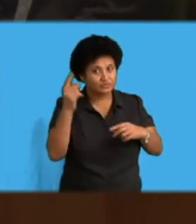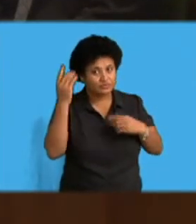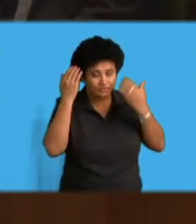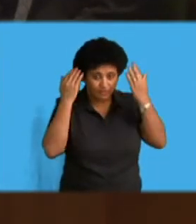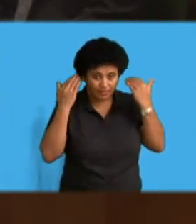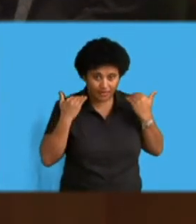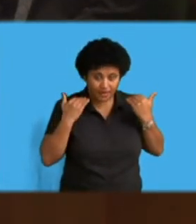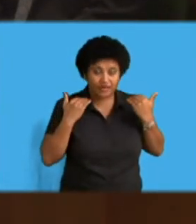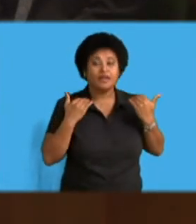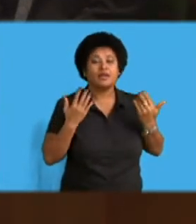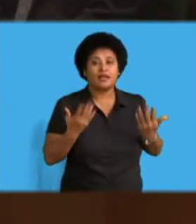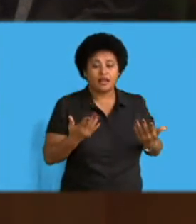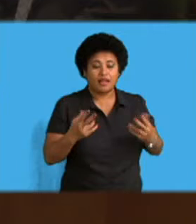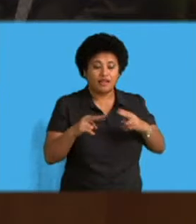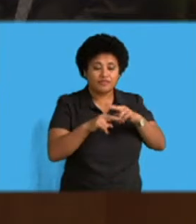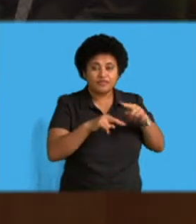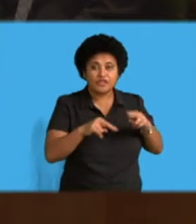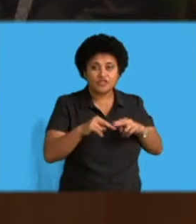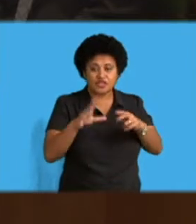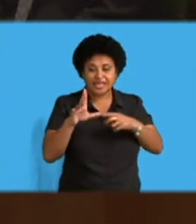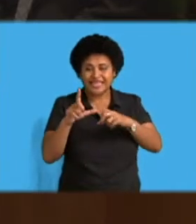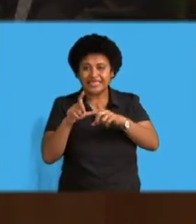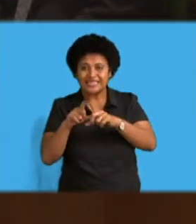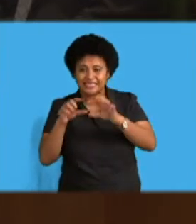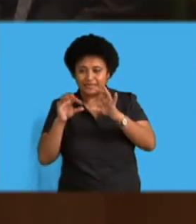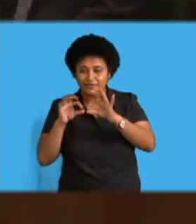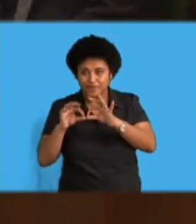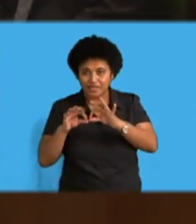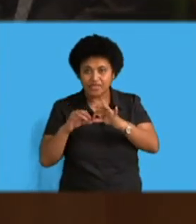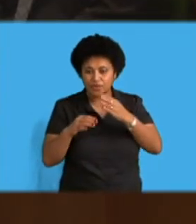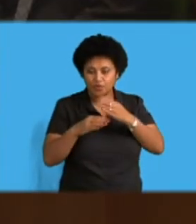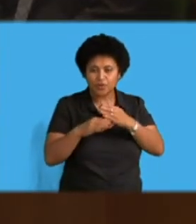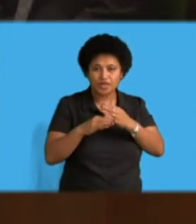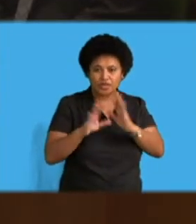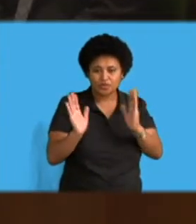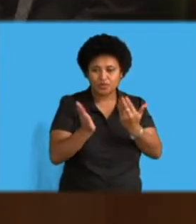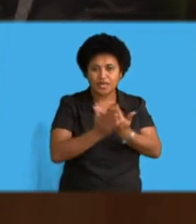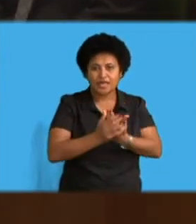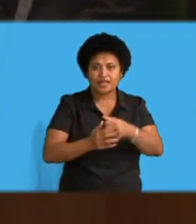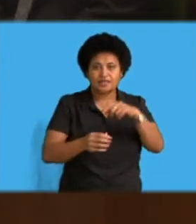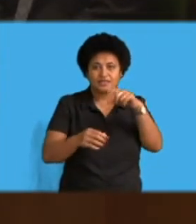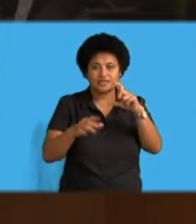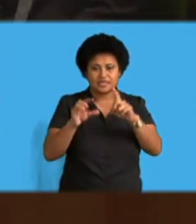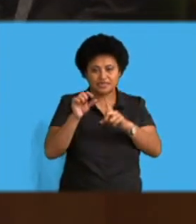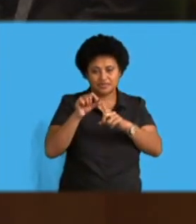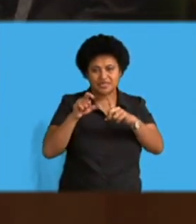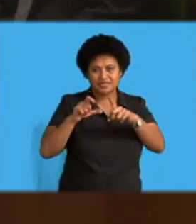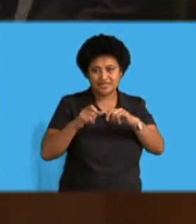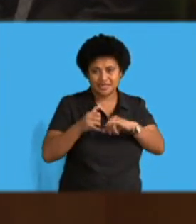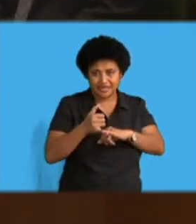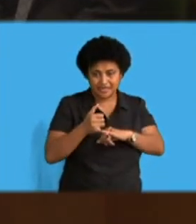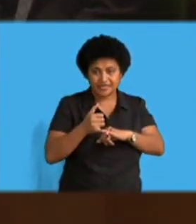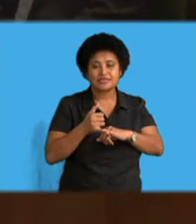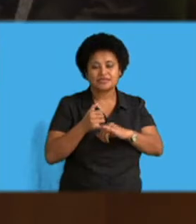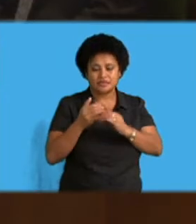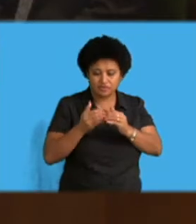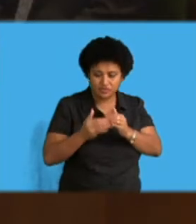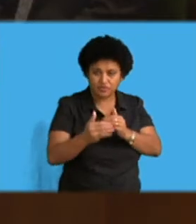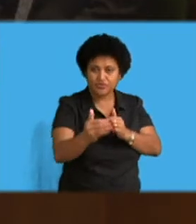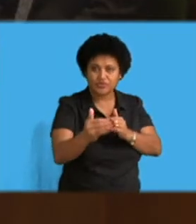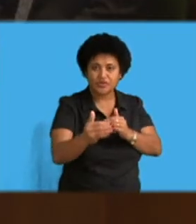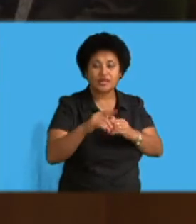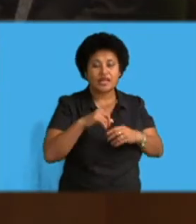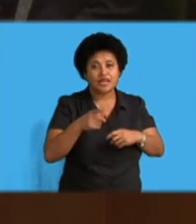together through the country's partnership strategy, CPS 2014-2018. And over this period of